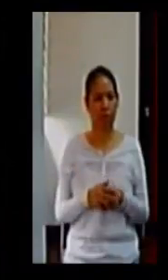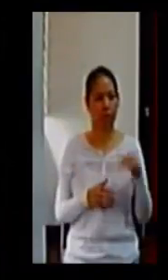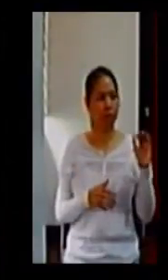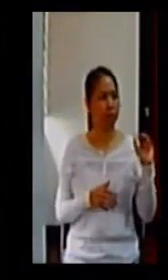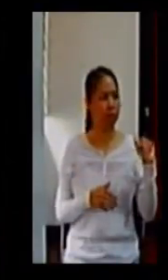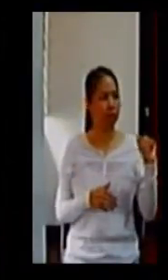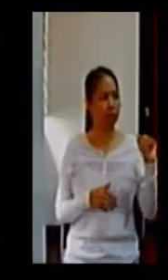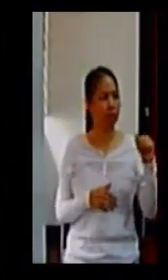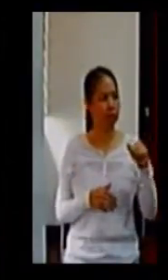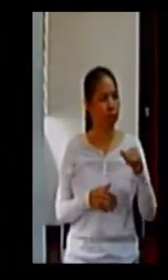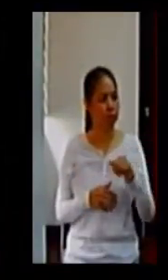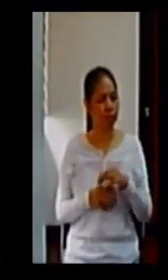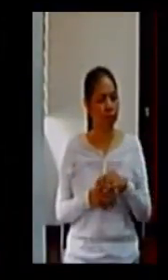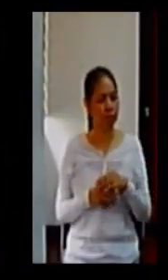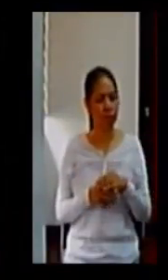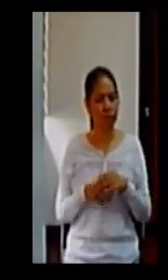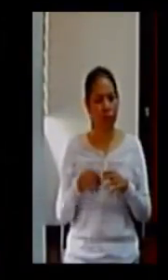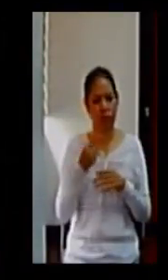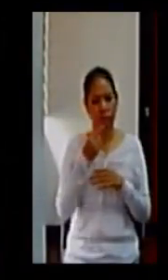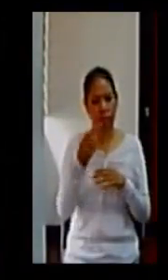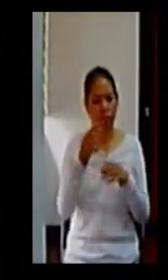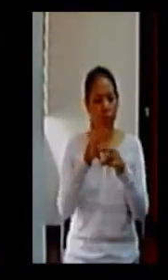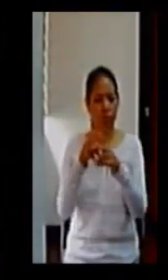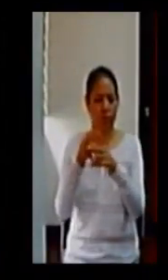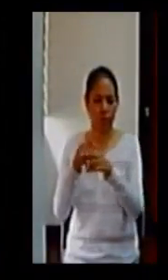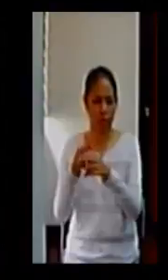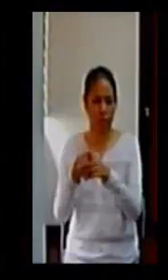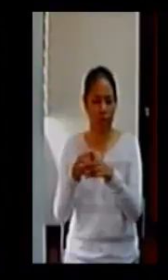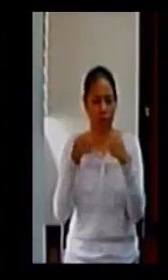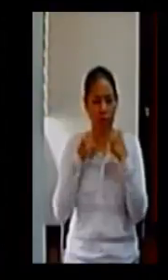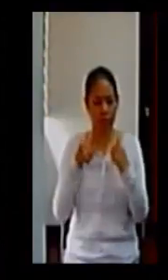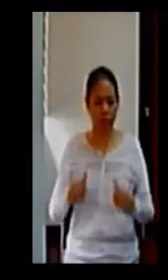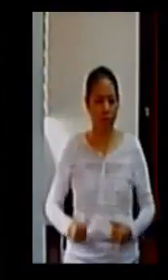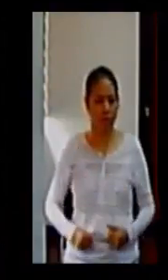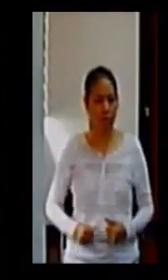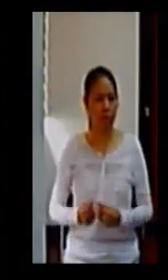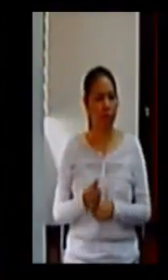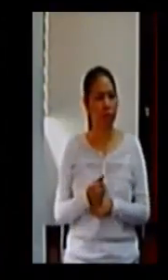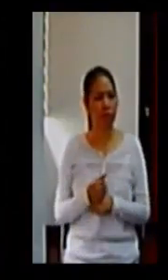Pakilala daw ang pangalan, nationalidad at pera.